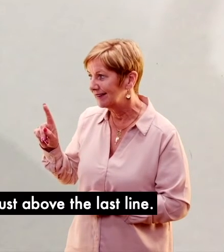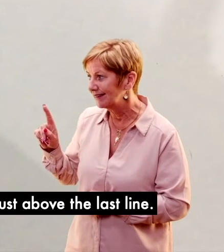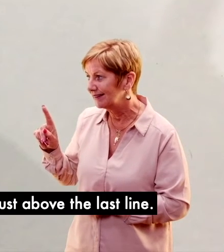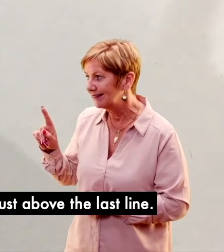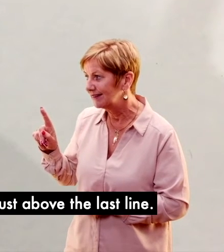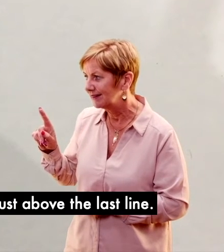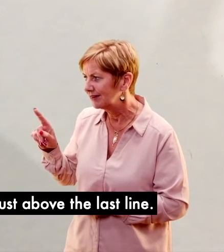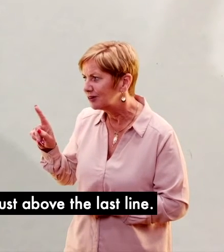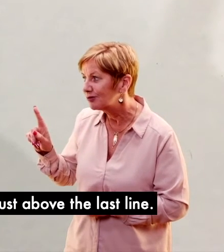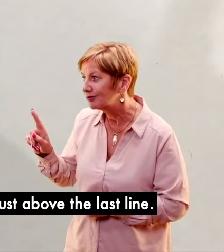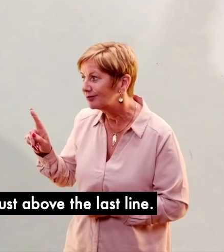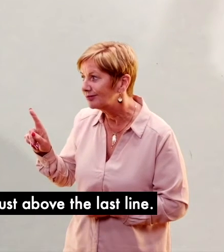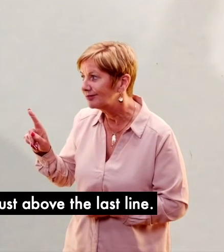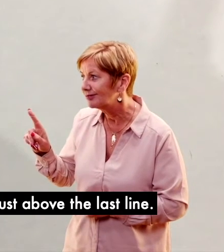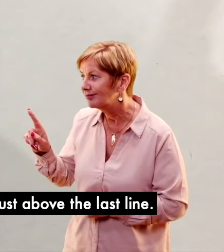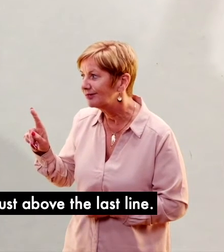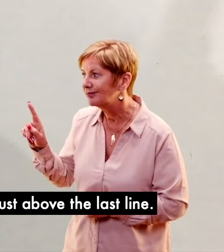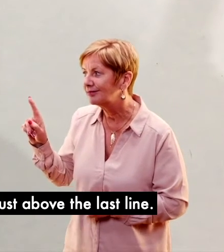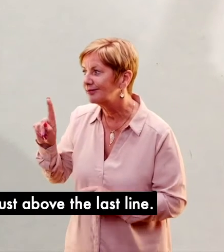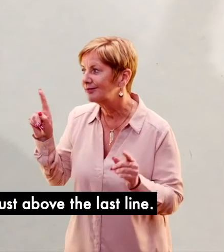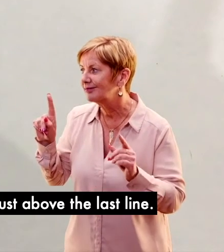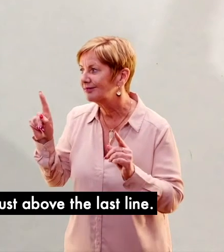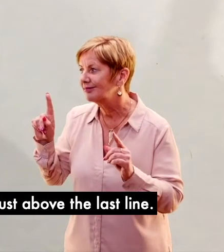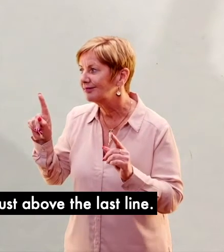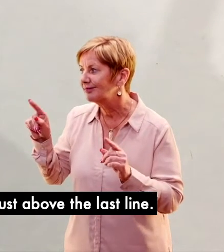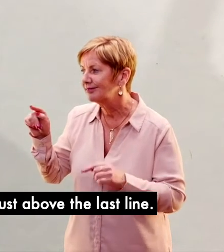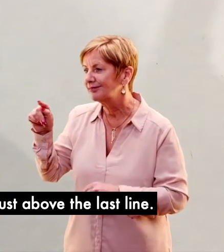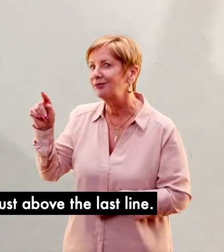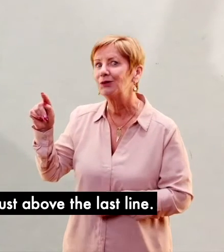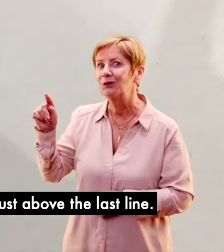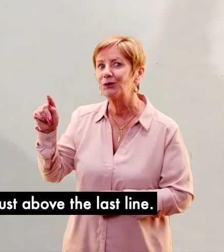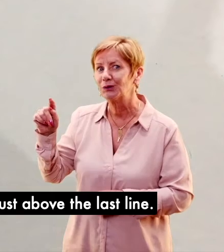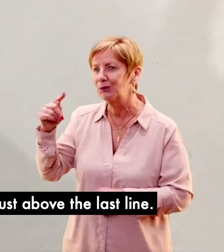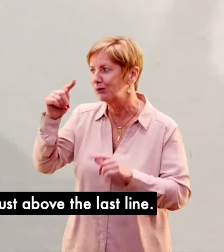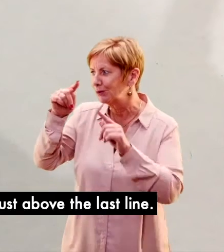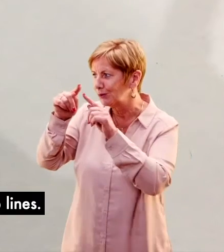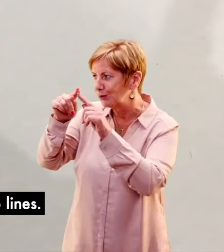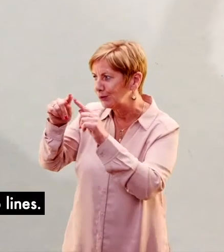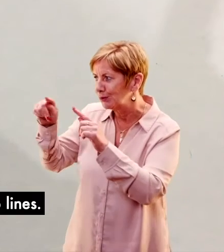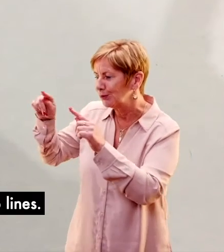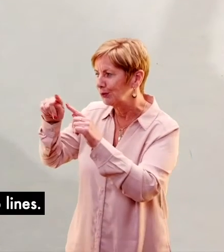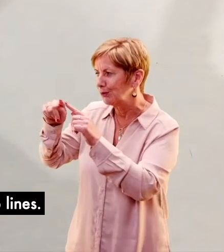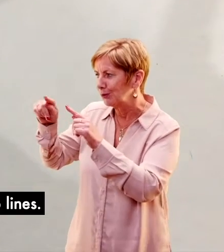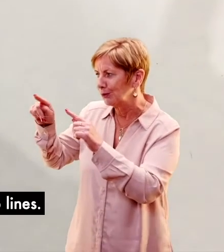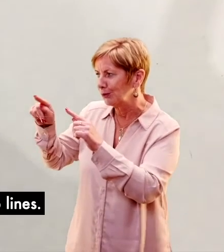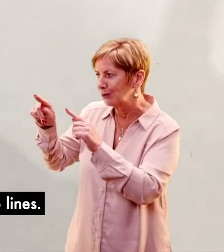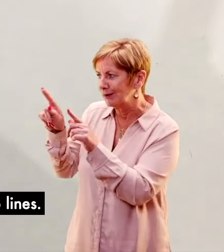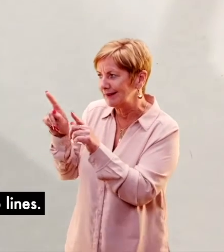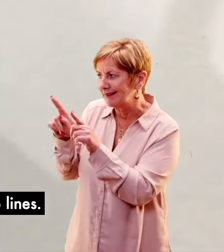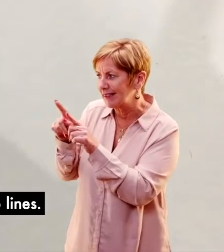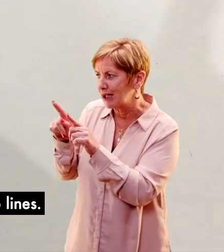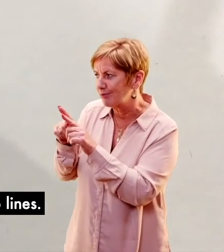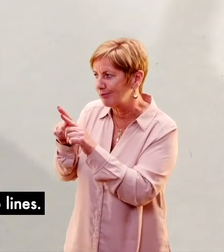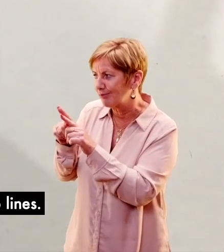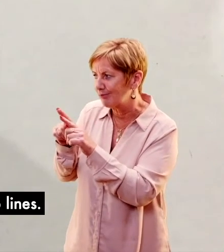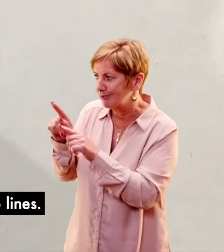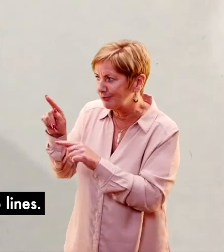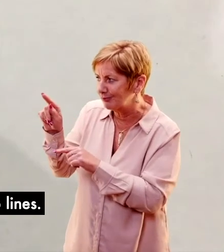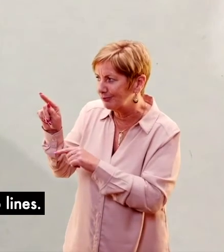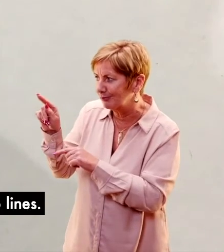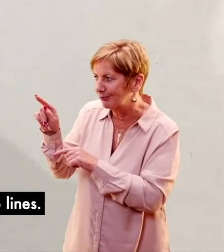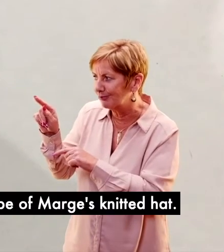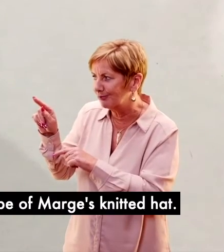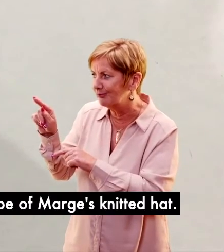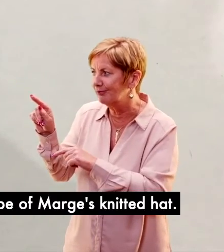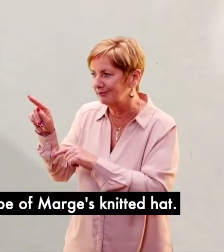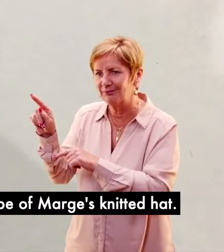And then I'm going to do exactly the same, but just above the last line. Then I'm going to join these two lines.